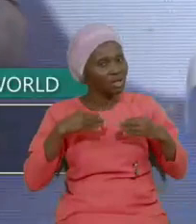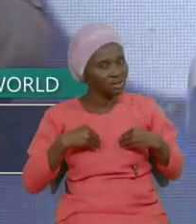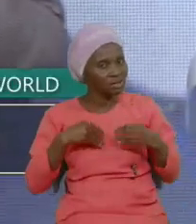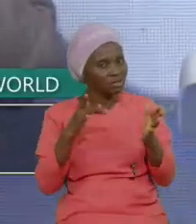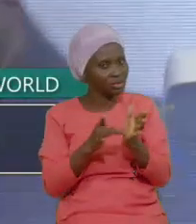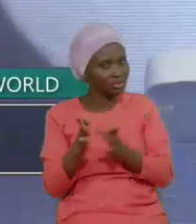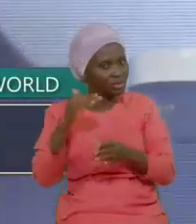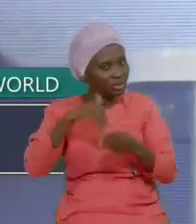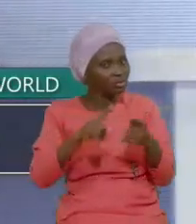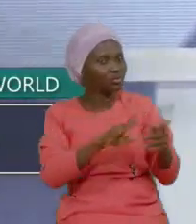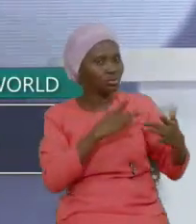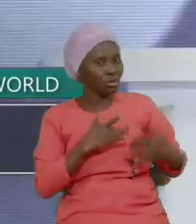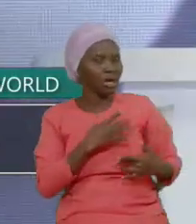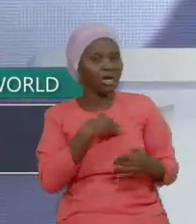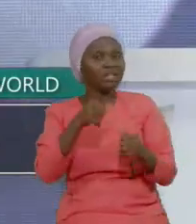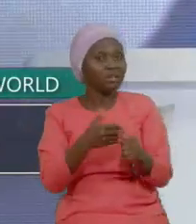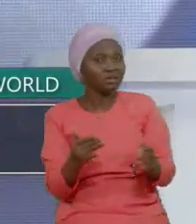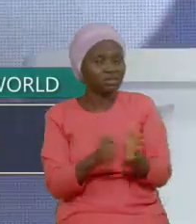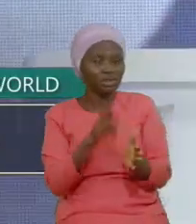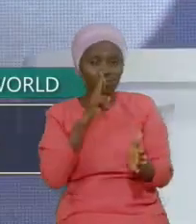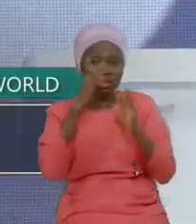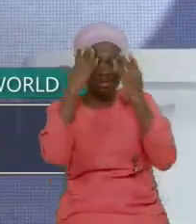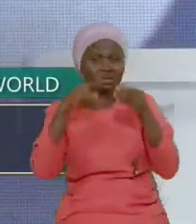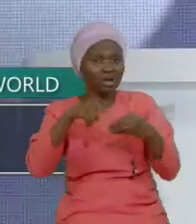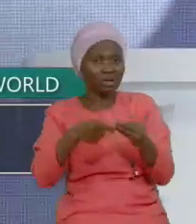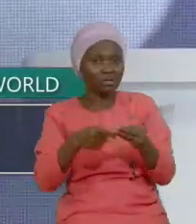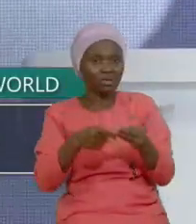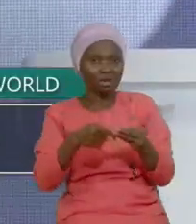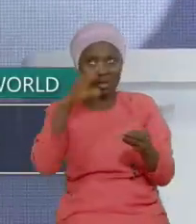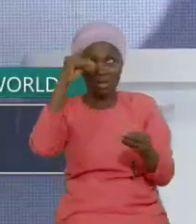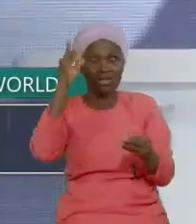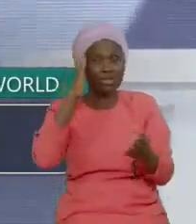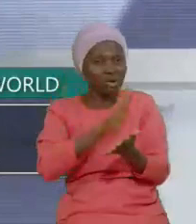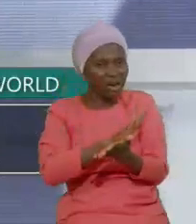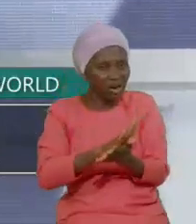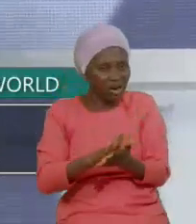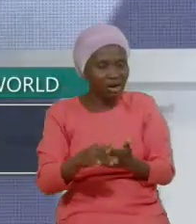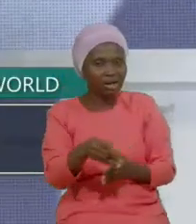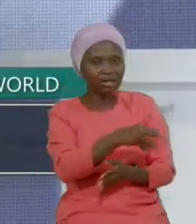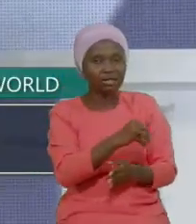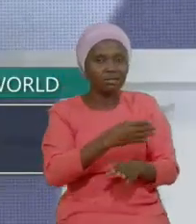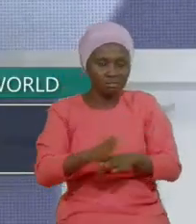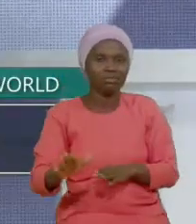heart, and everything you are sorrowful about, it will clear them away.